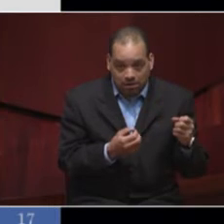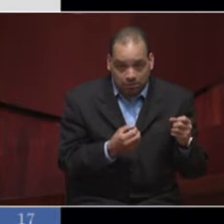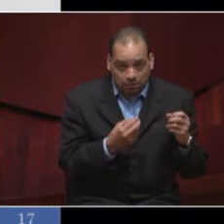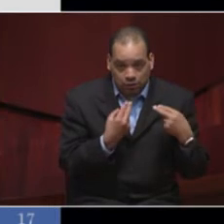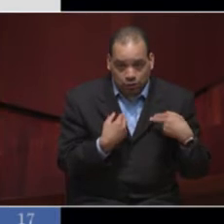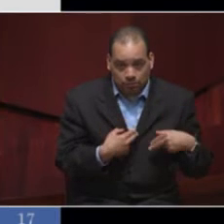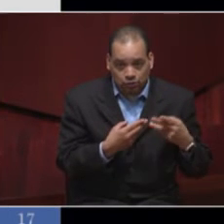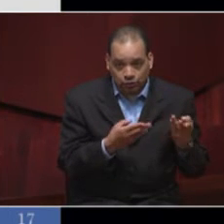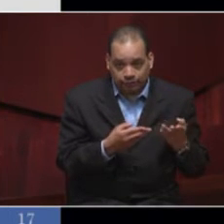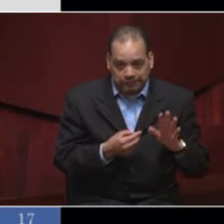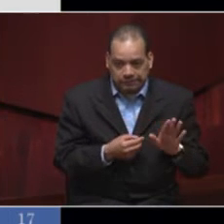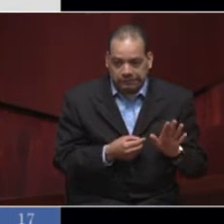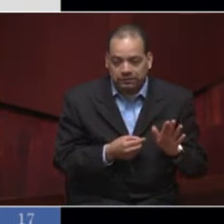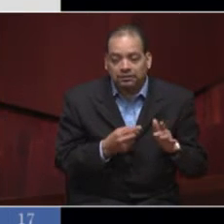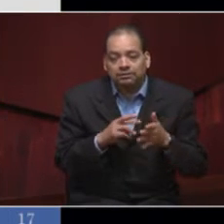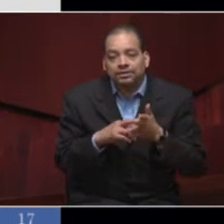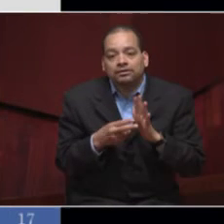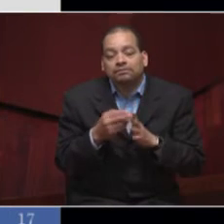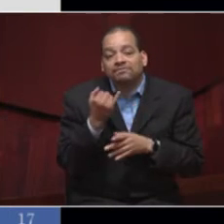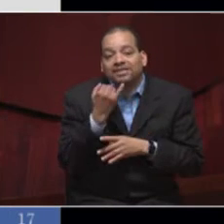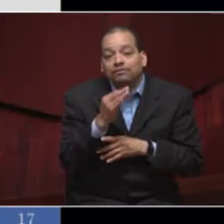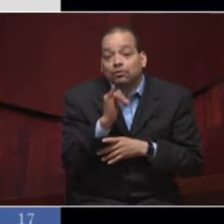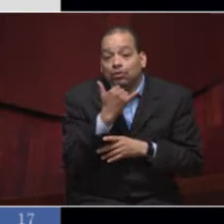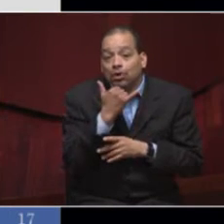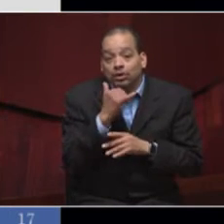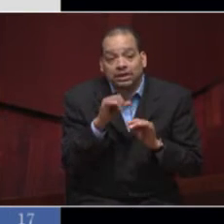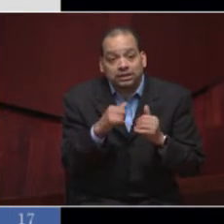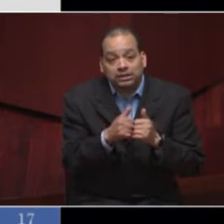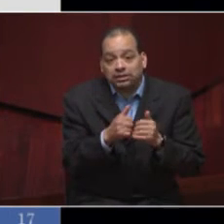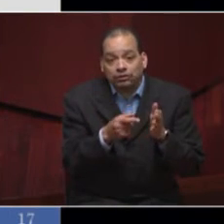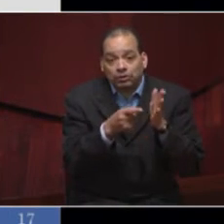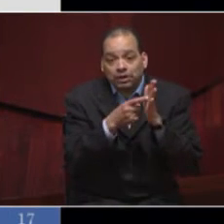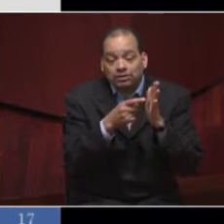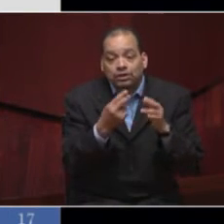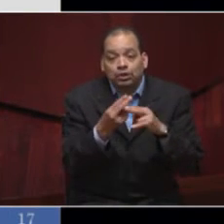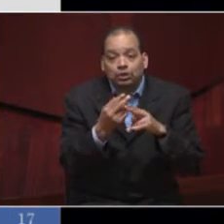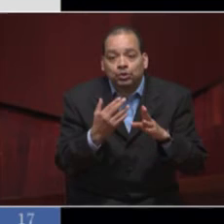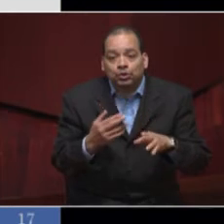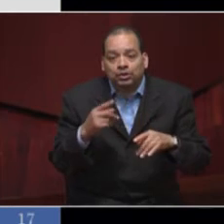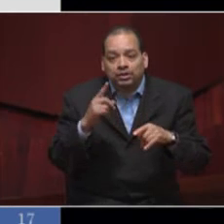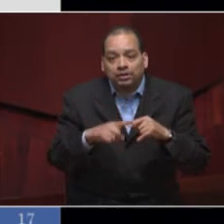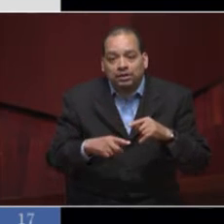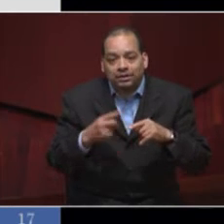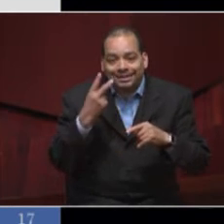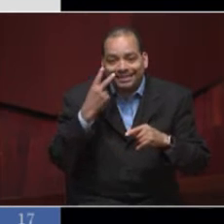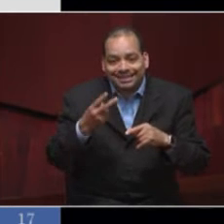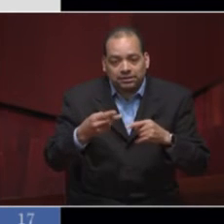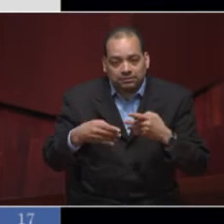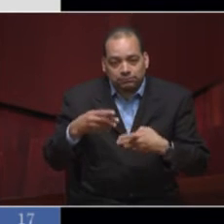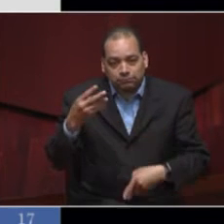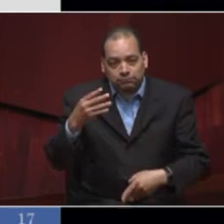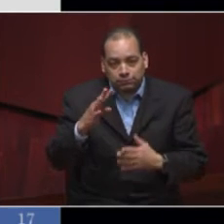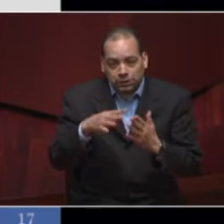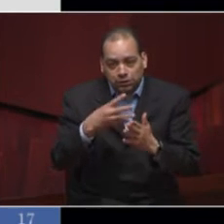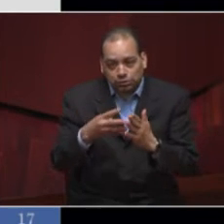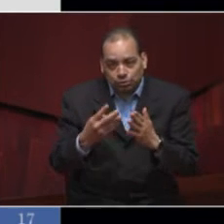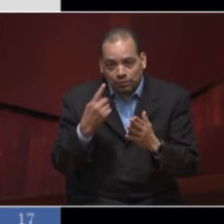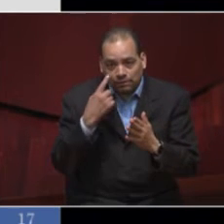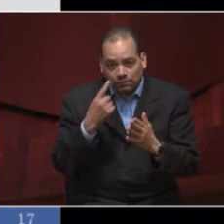If the request is approved with the wrong agency, the user will not be able to access the record schedules of their assigned